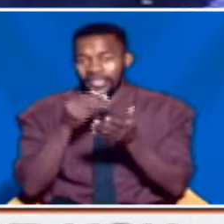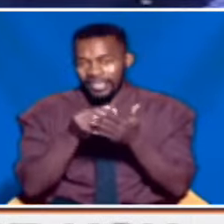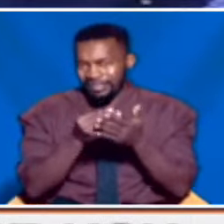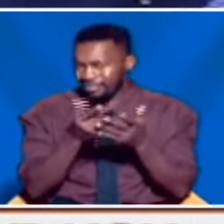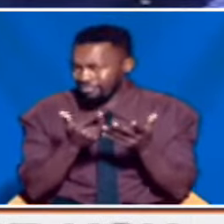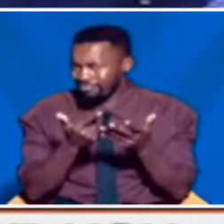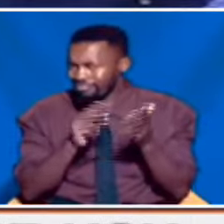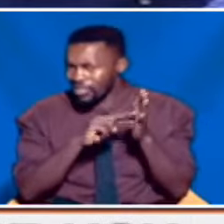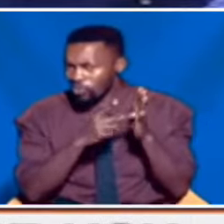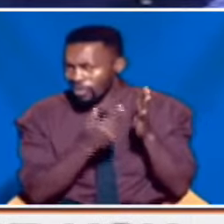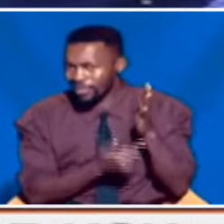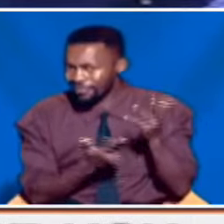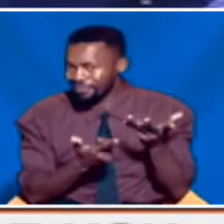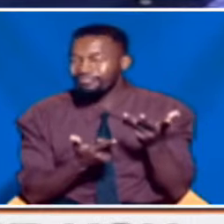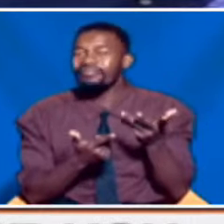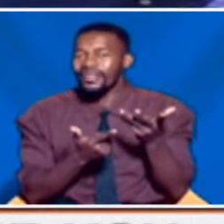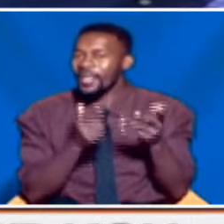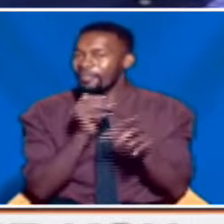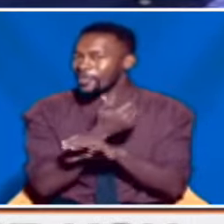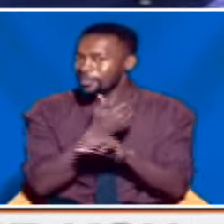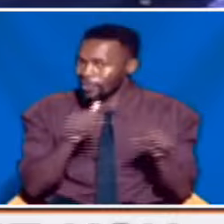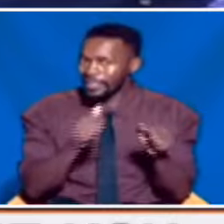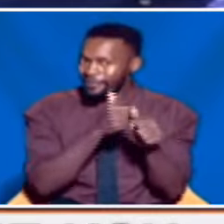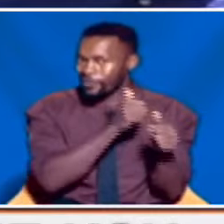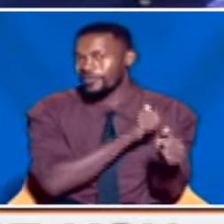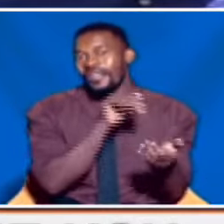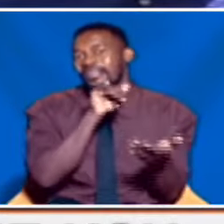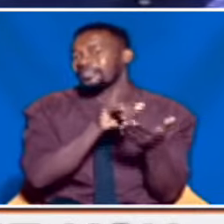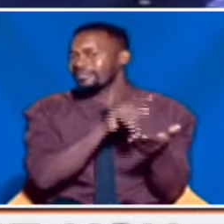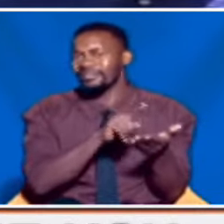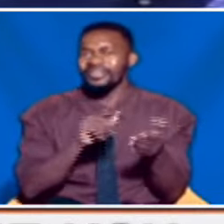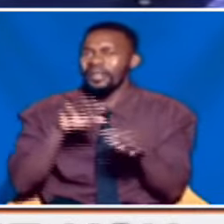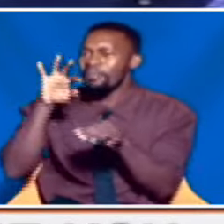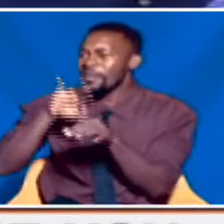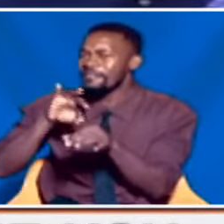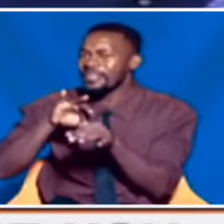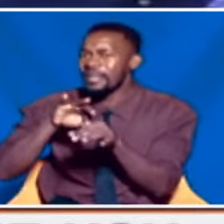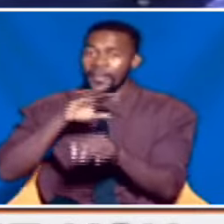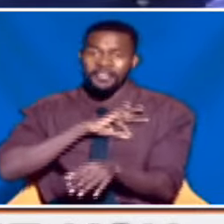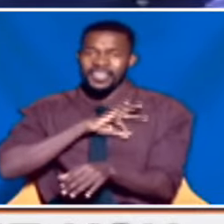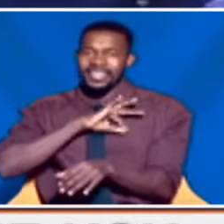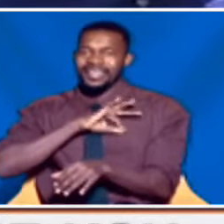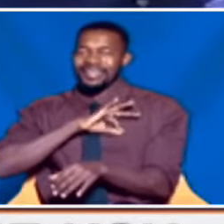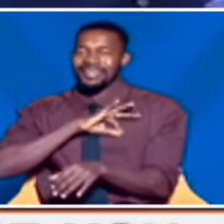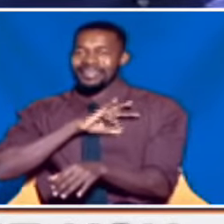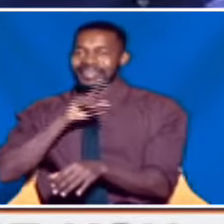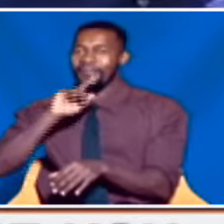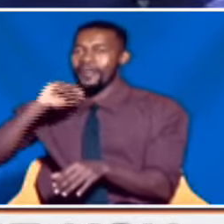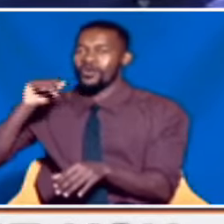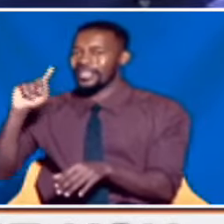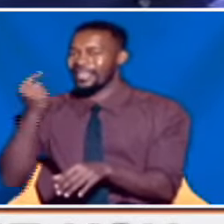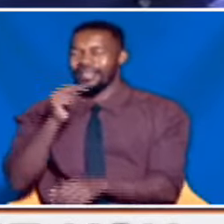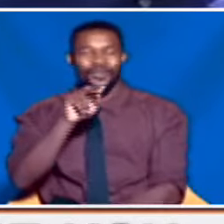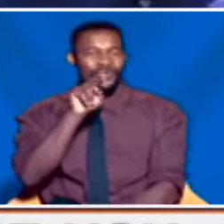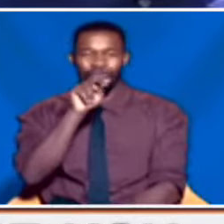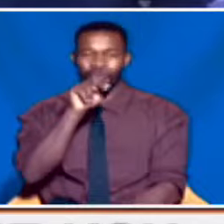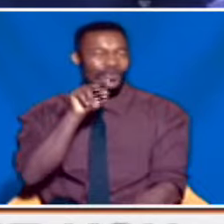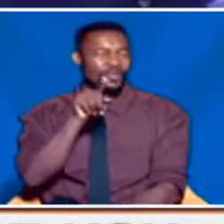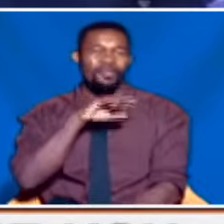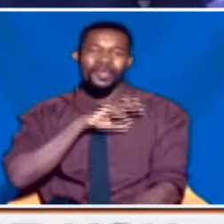is a thing that we are not going to relent pushing, not because it benefits people in the mountain, that's far from it. It